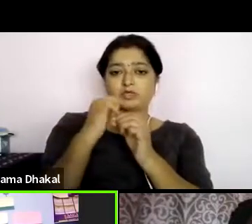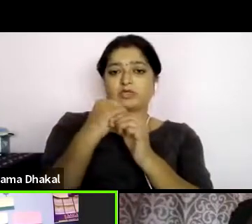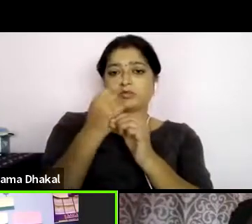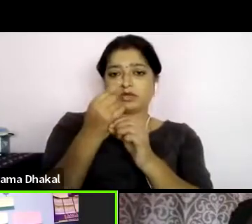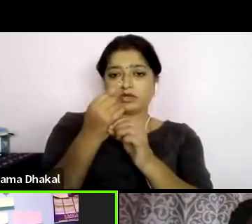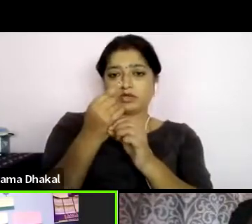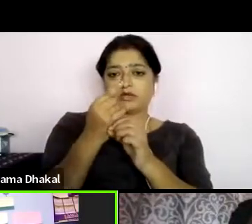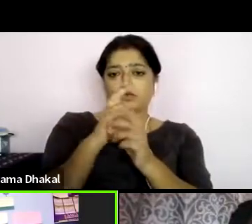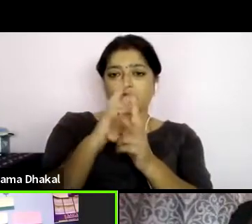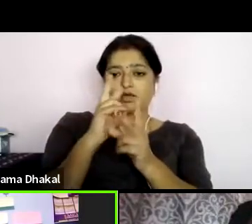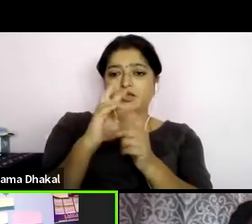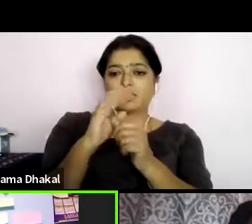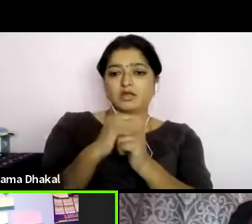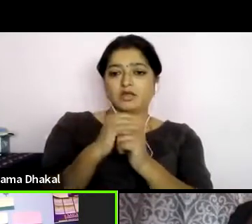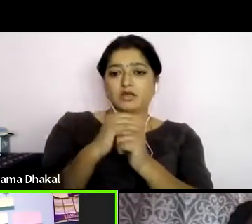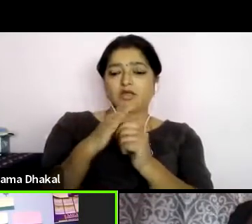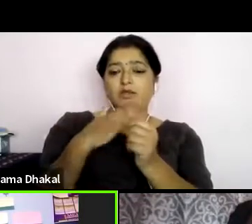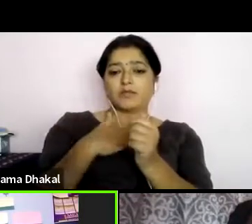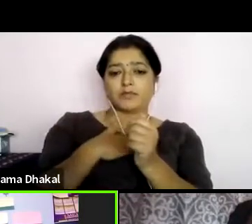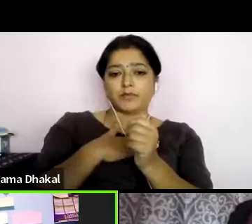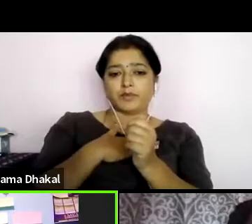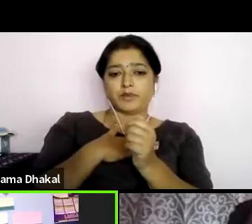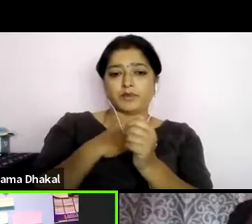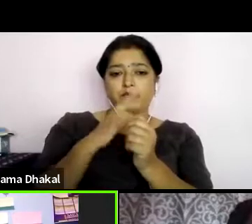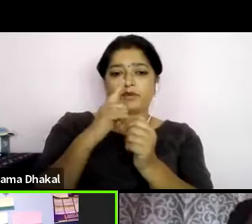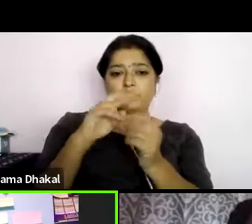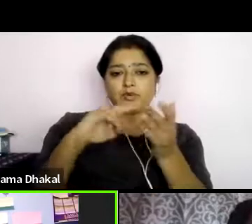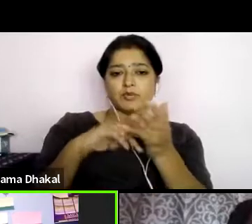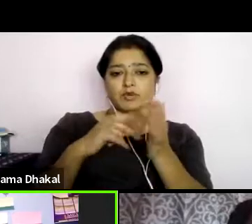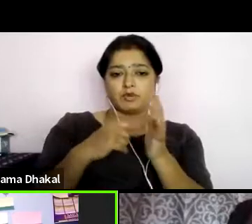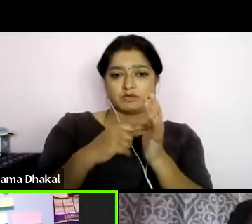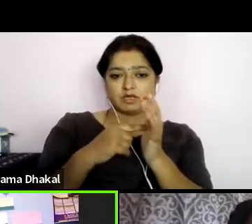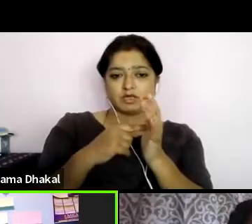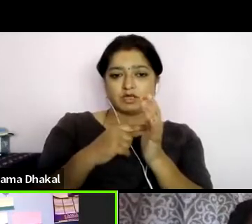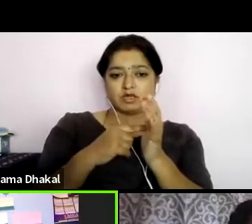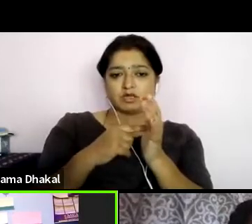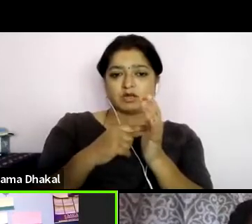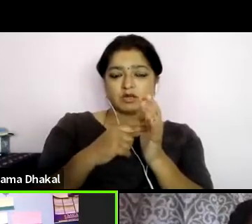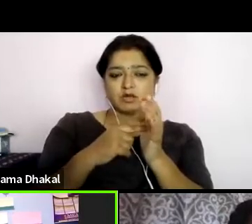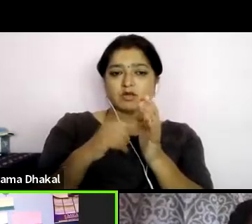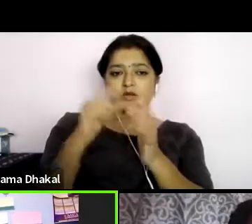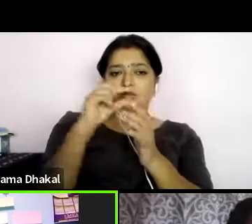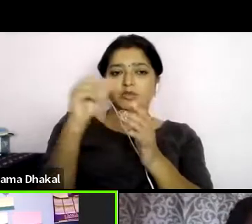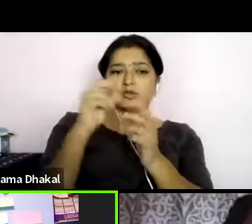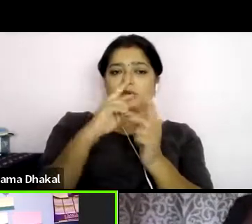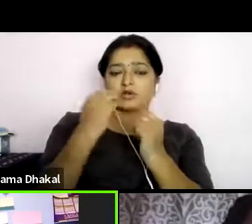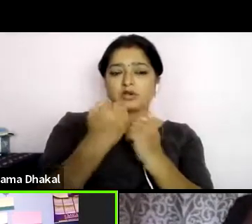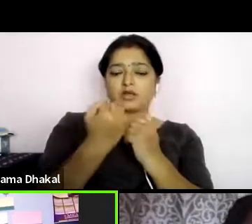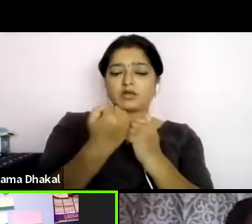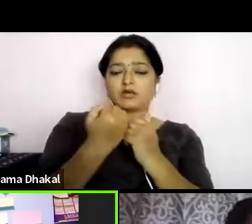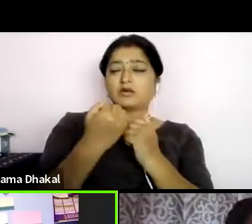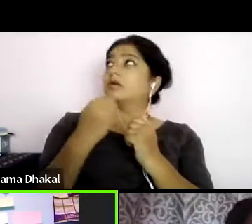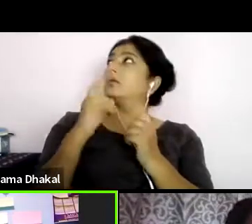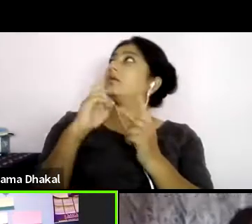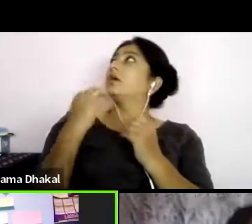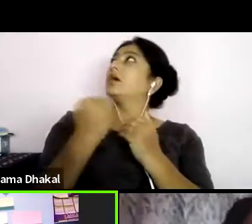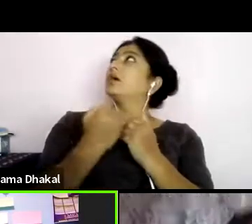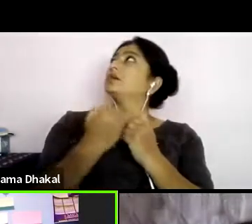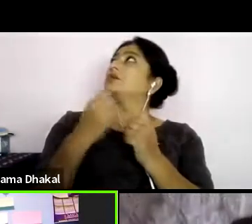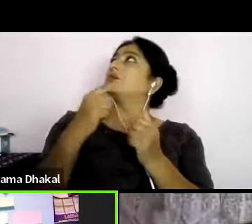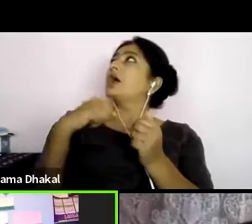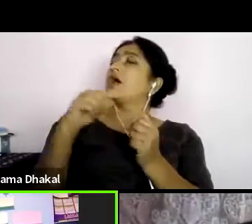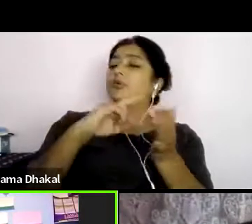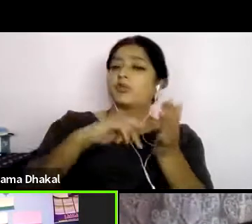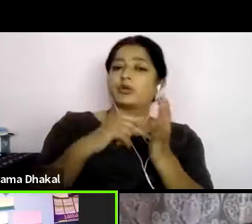project. Our project have this aspect of a social entrepreneurship